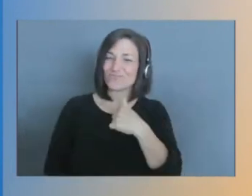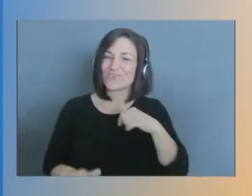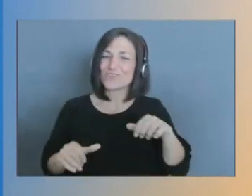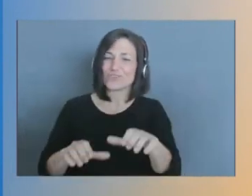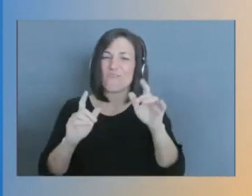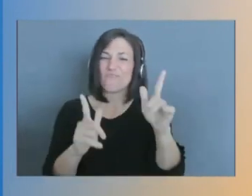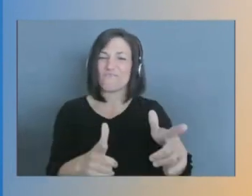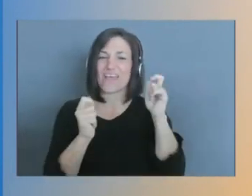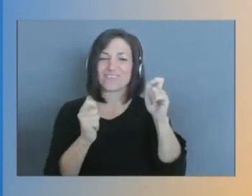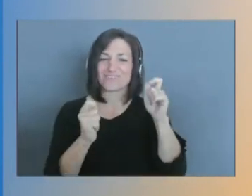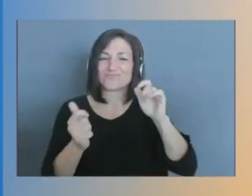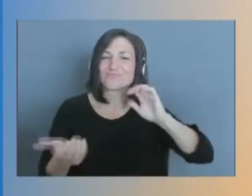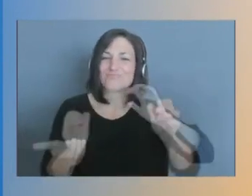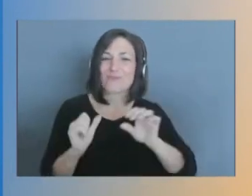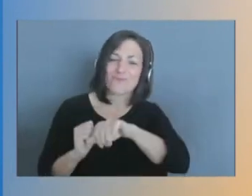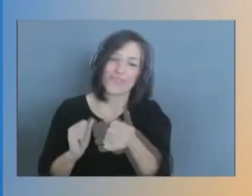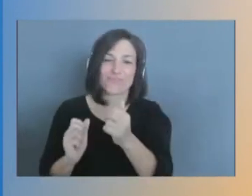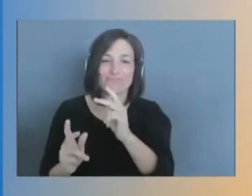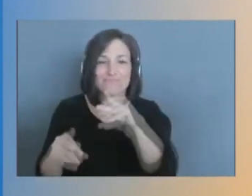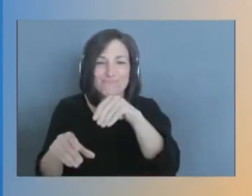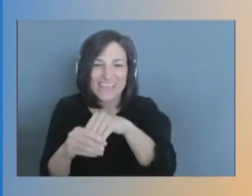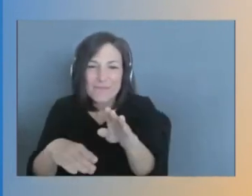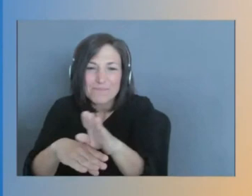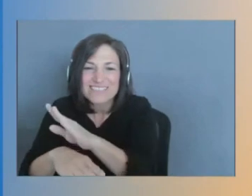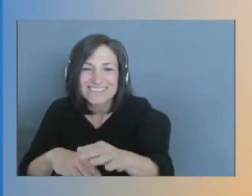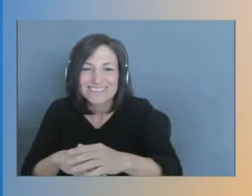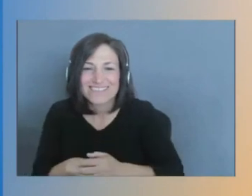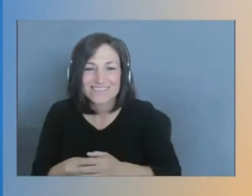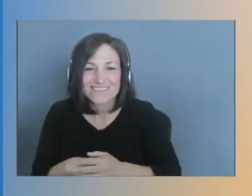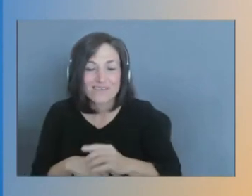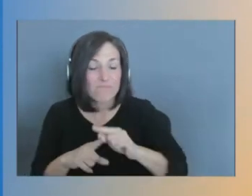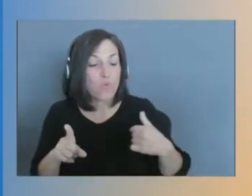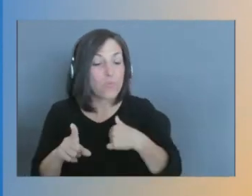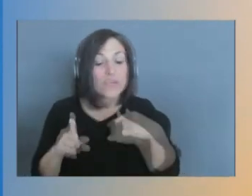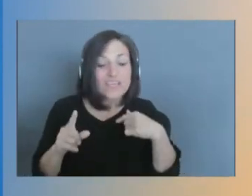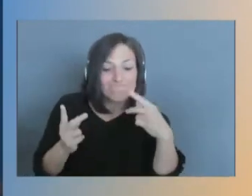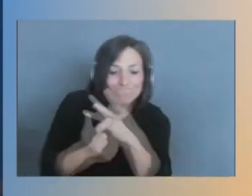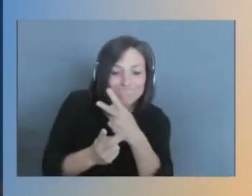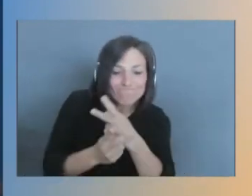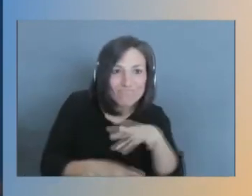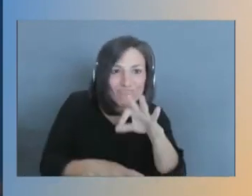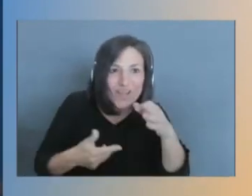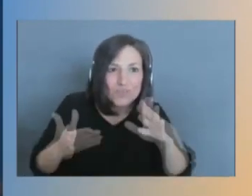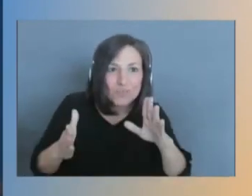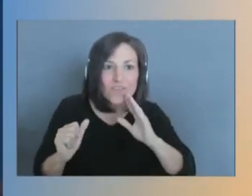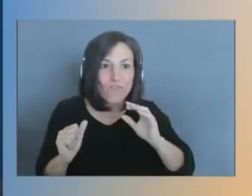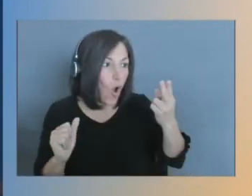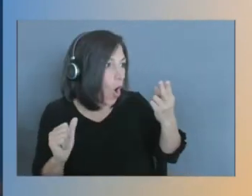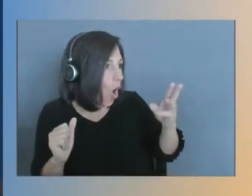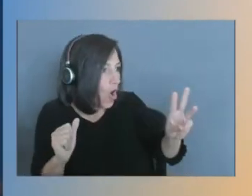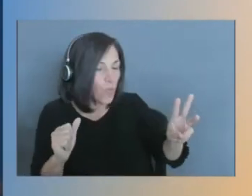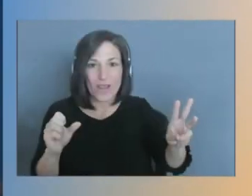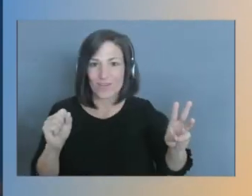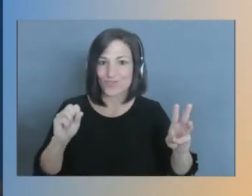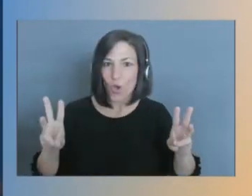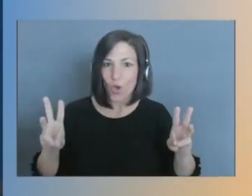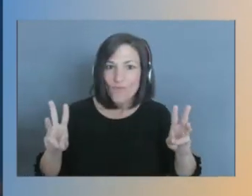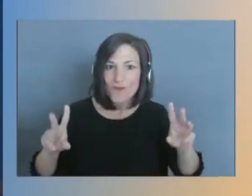industry. But yeah, like finding ways to make sure the hardware and software teams are working really close together is super